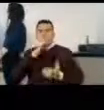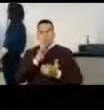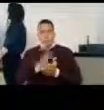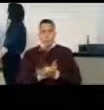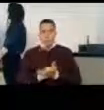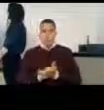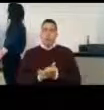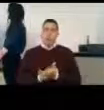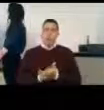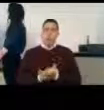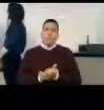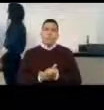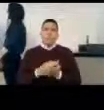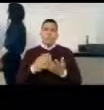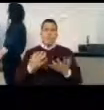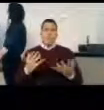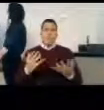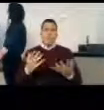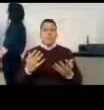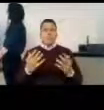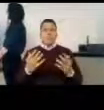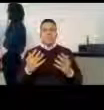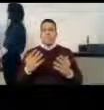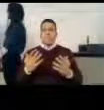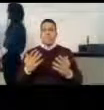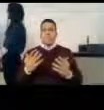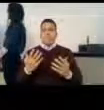wives, as